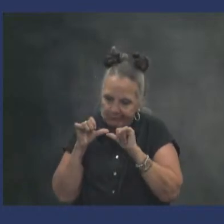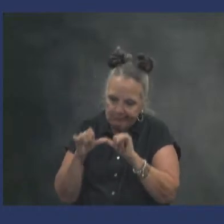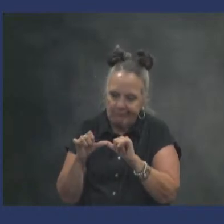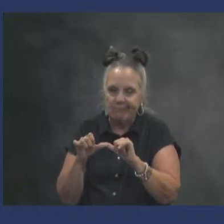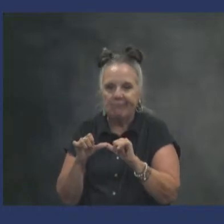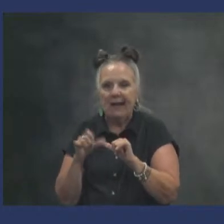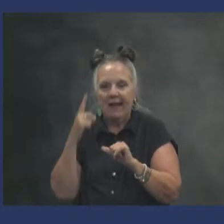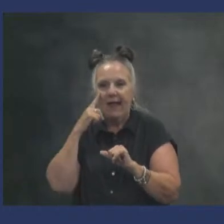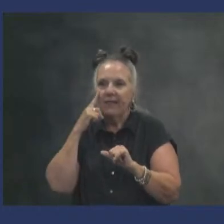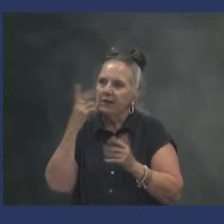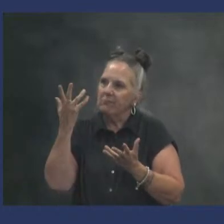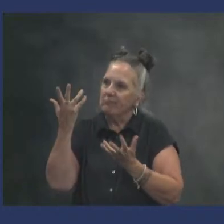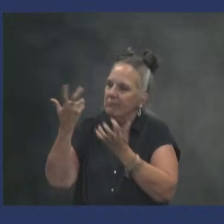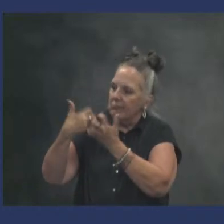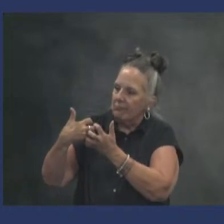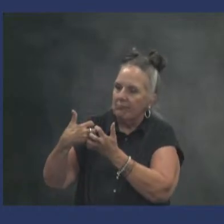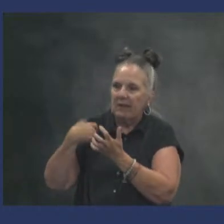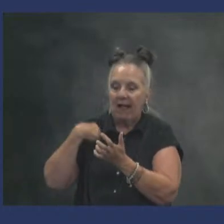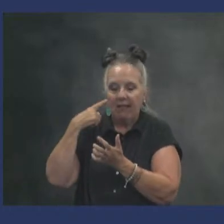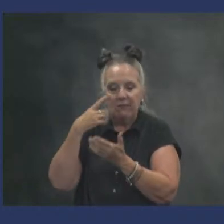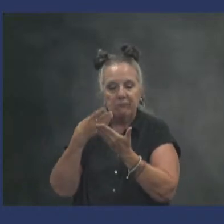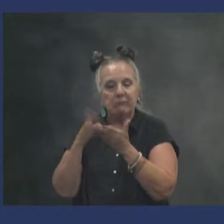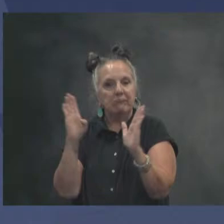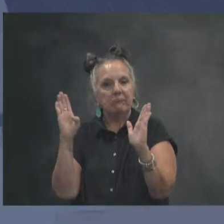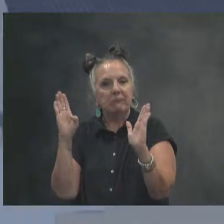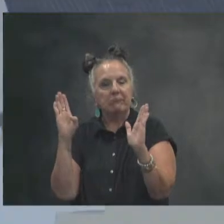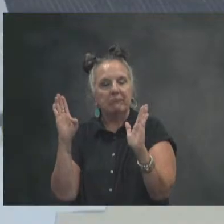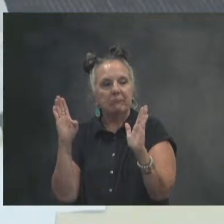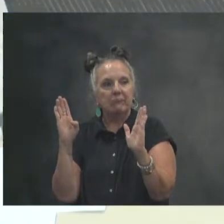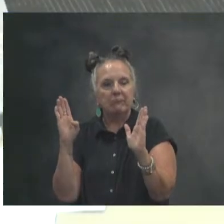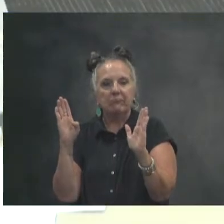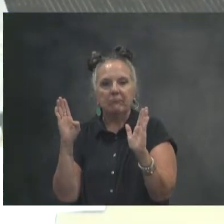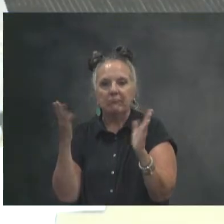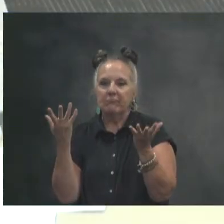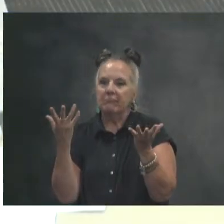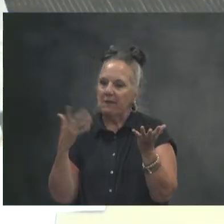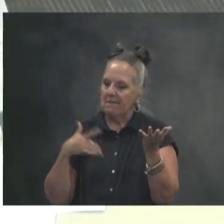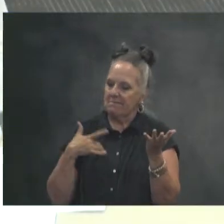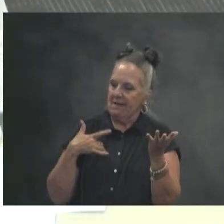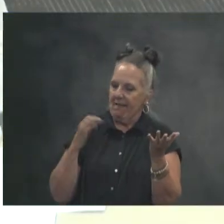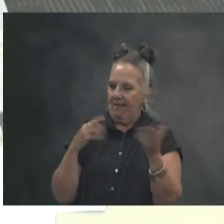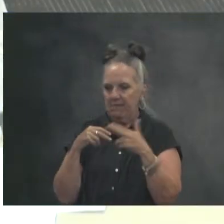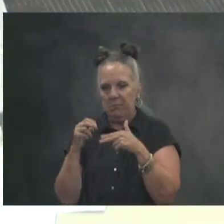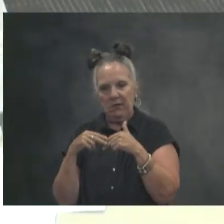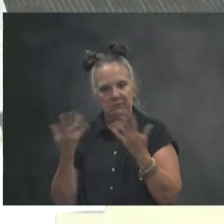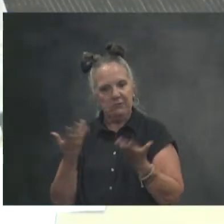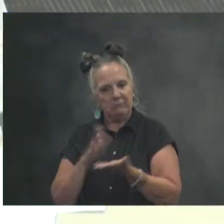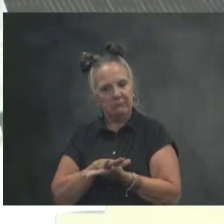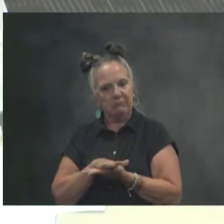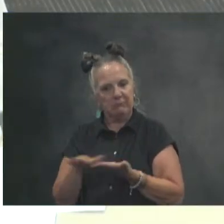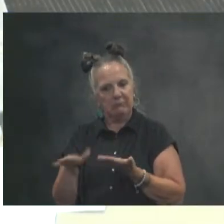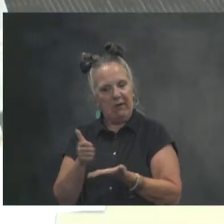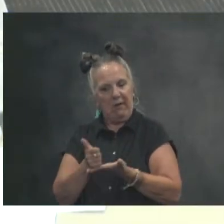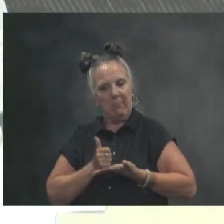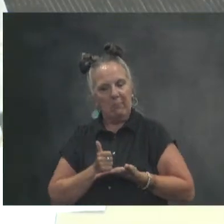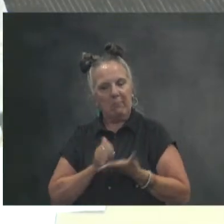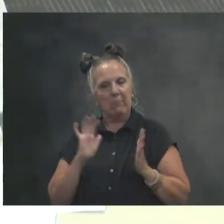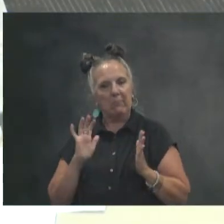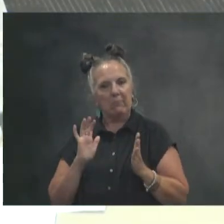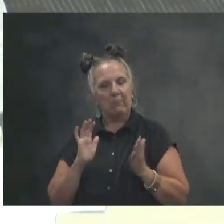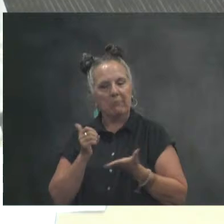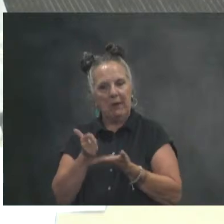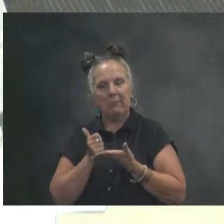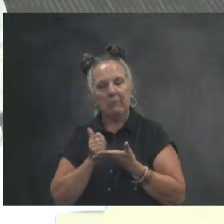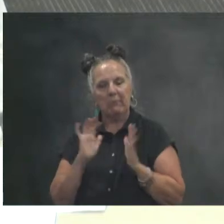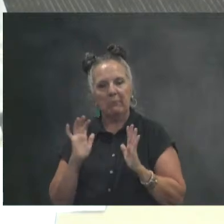together. But I think in general, it's the kind of the rhythm of the windows that really kind of helps, we think, tie the